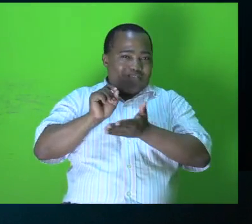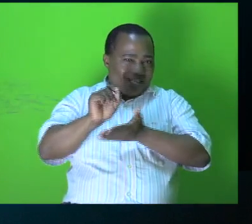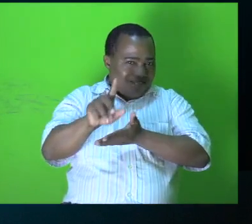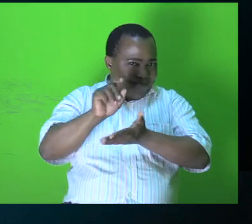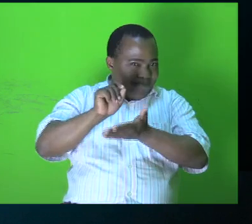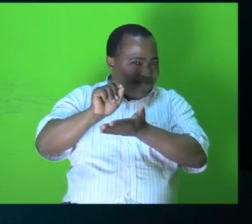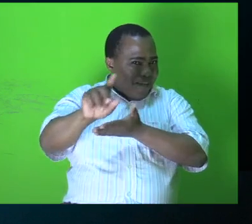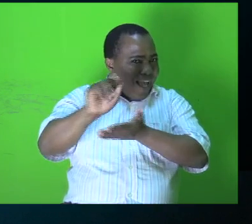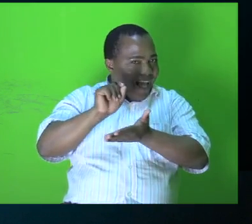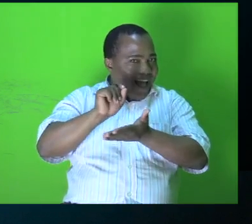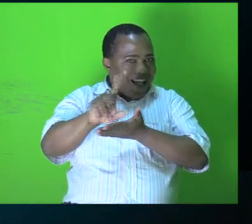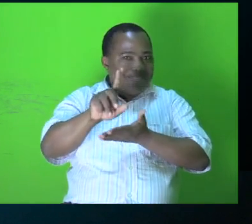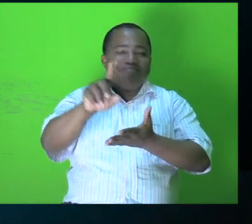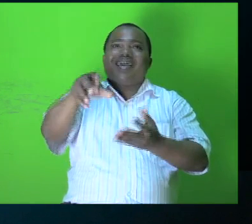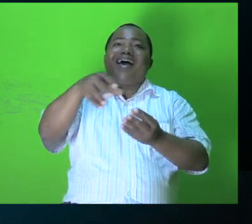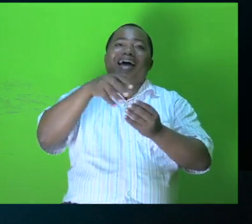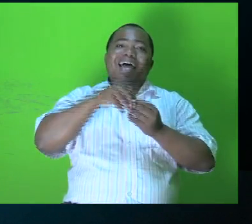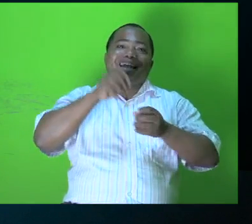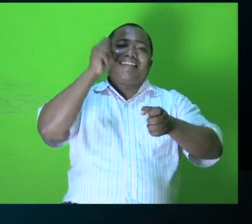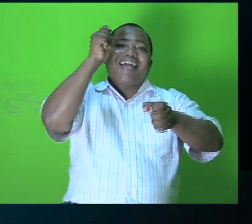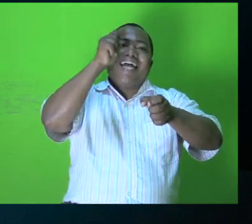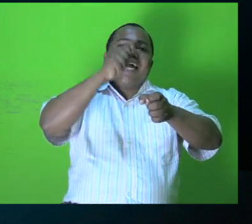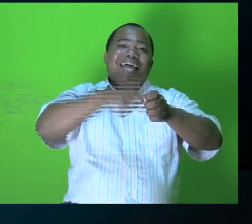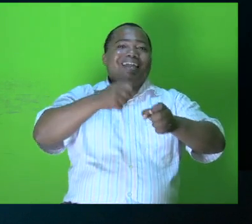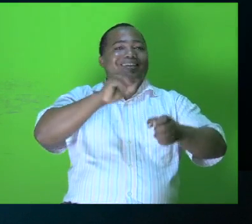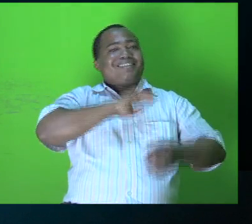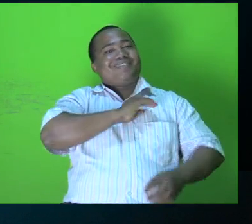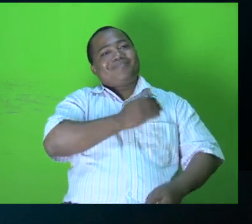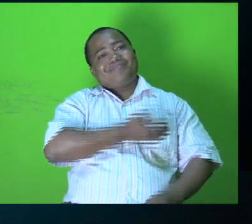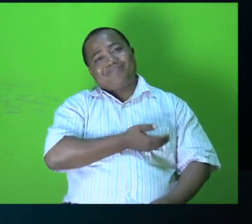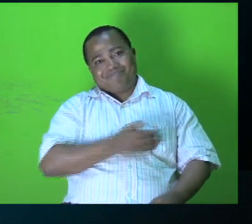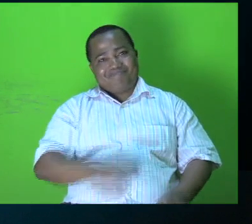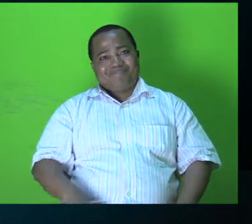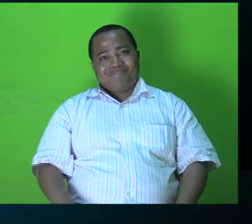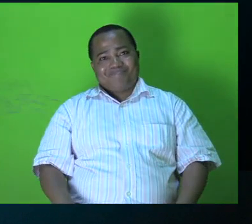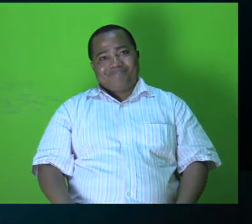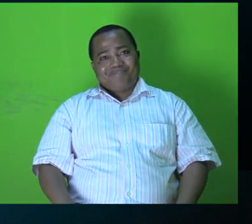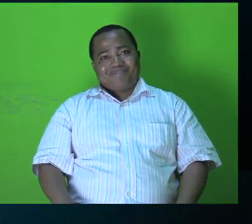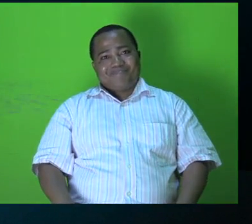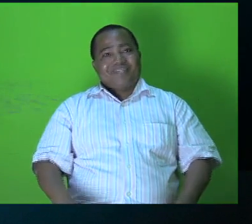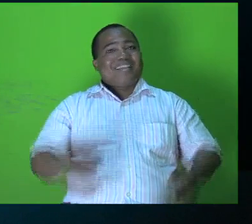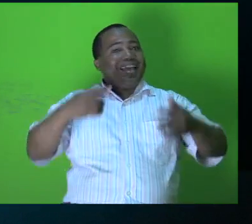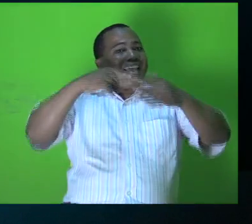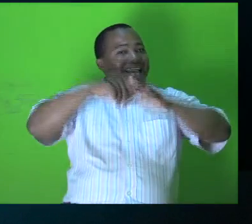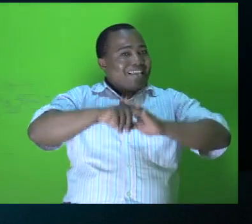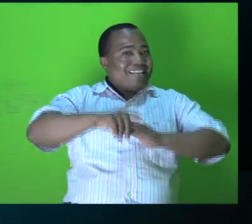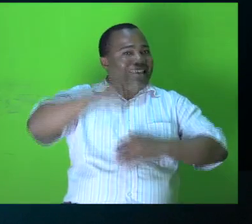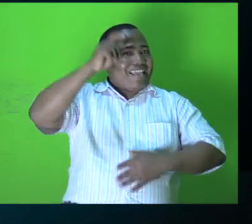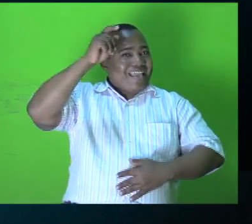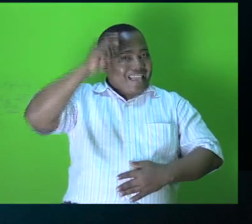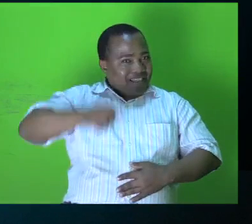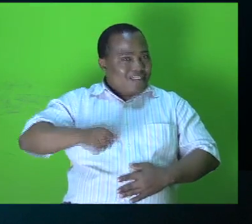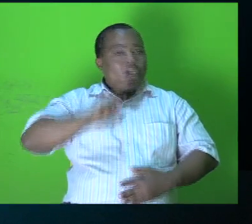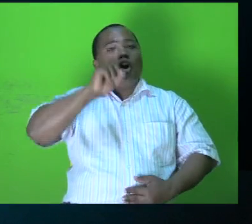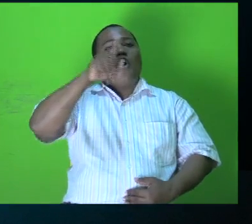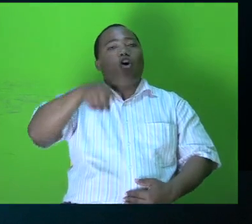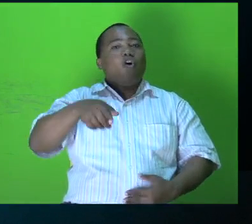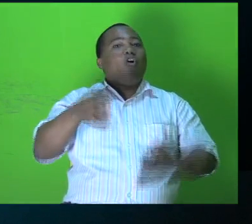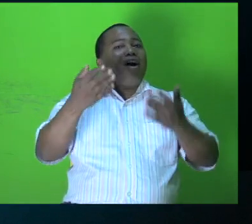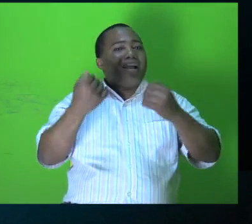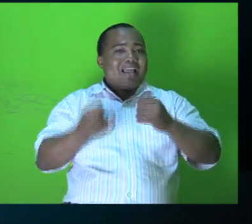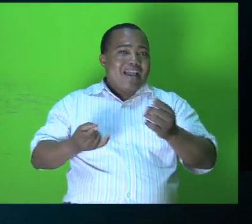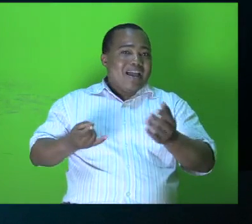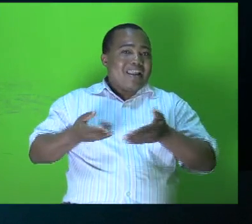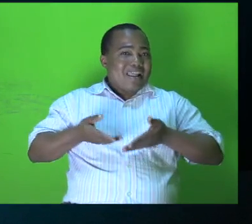sperms and eggs in individuals who can